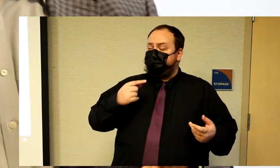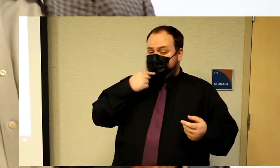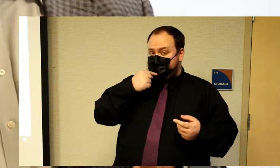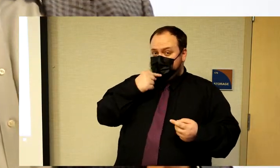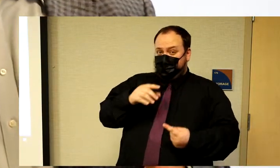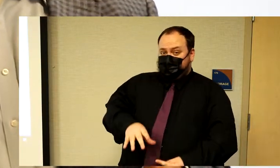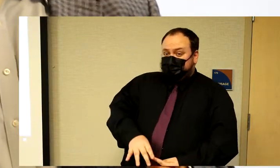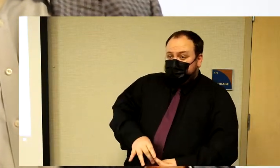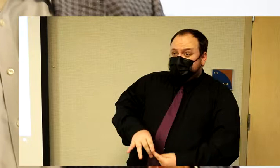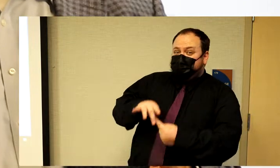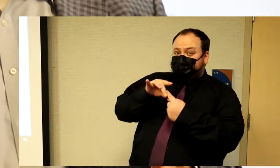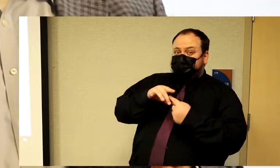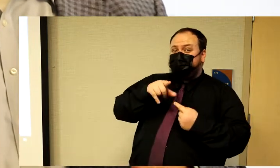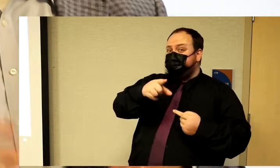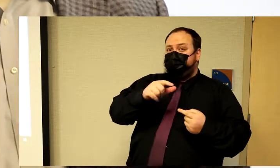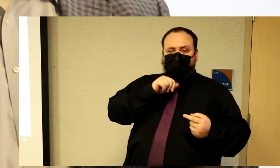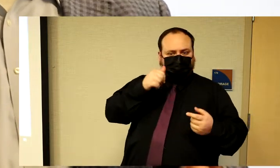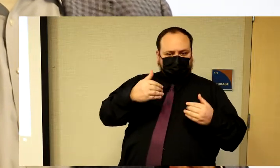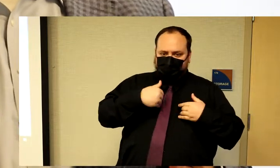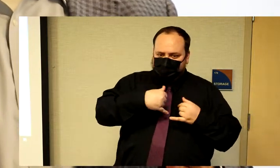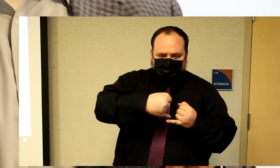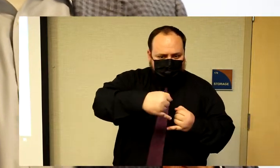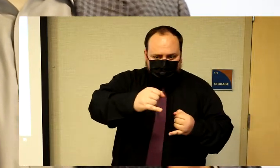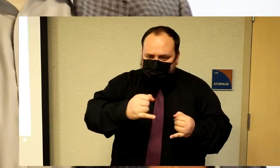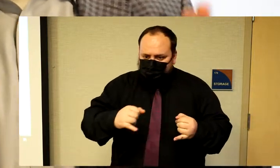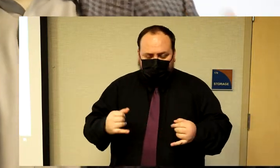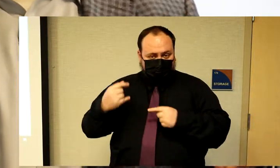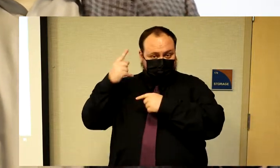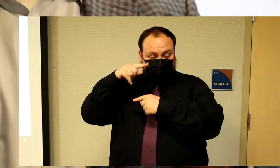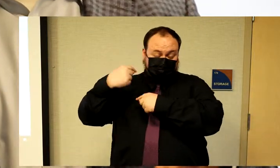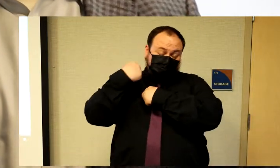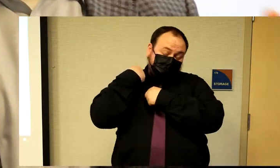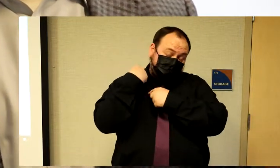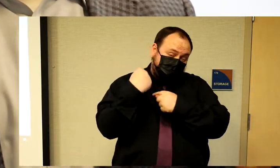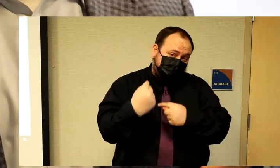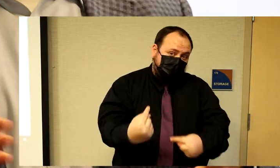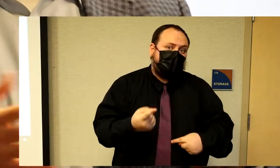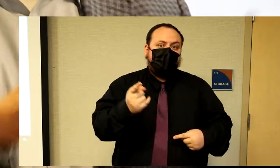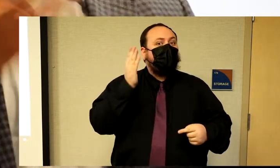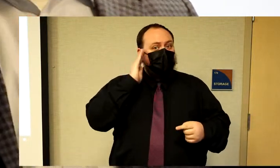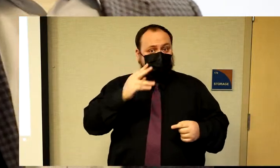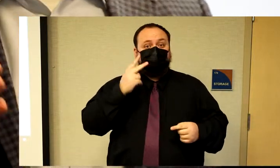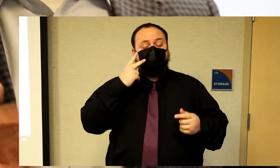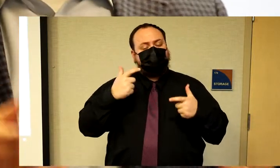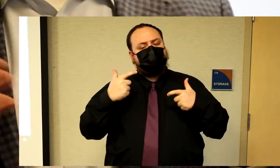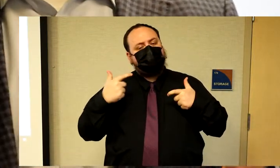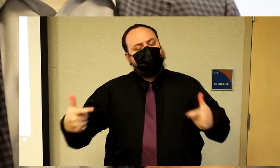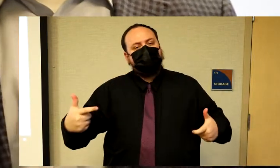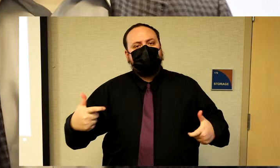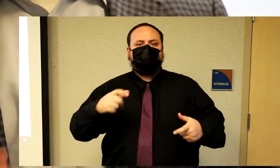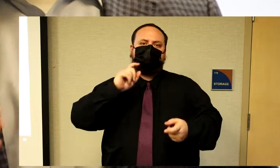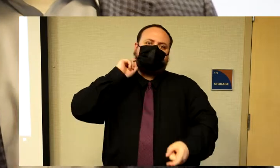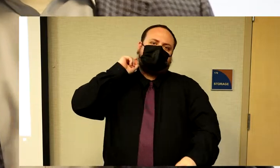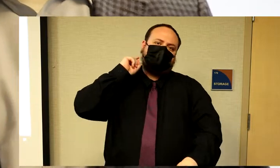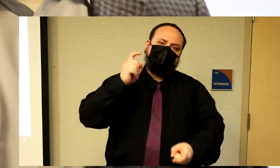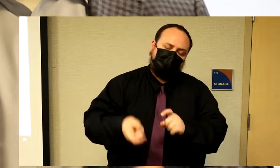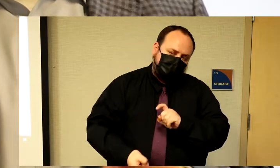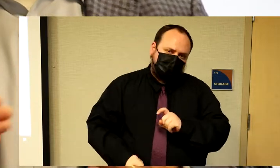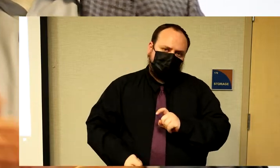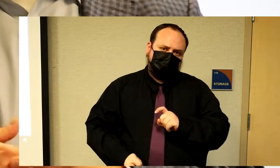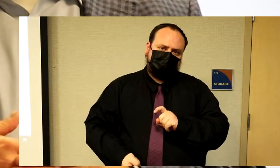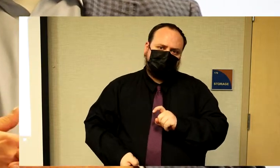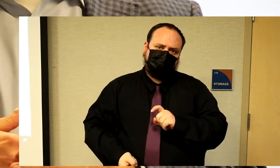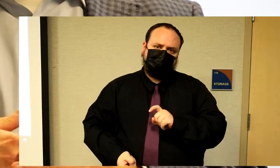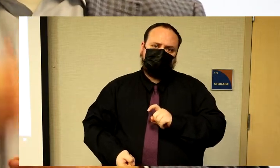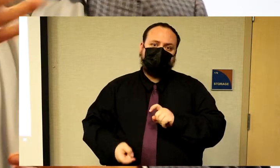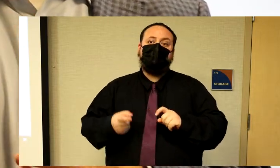especially since you all haven't redistricted in a while, you're going to see some major changes, right? That's just the nature of it because you're in a fast-growing area and that's going to happen. So